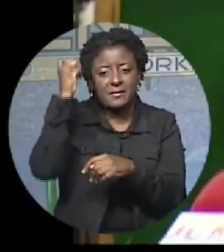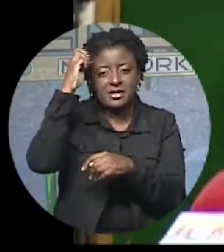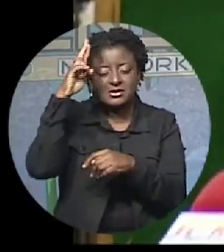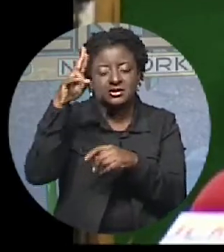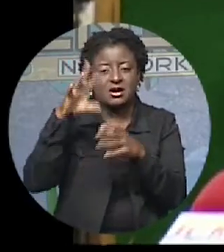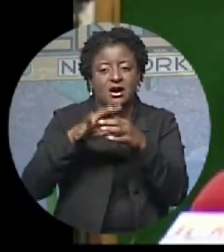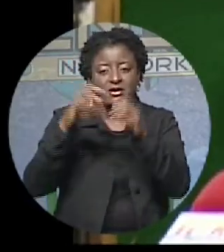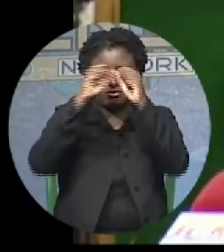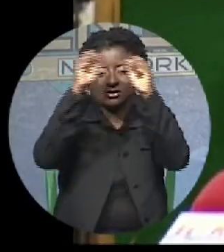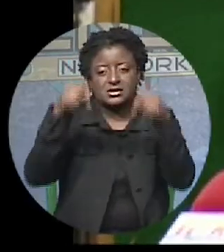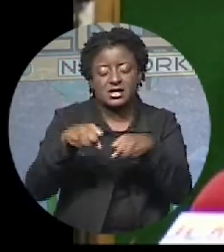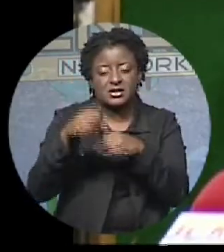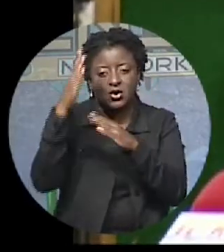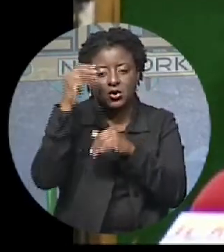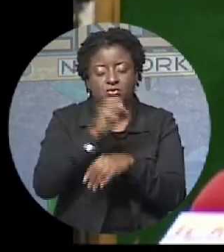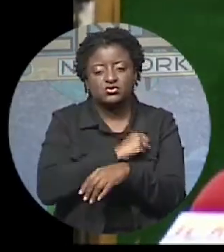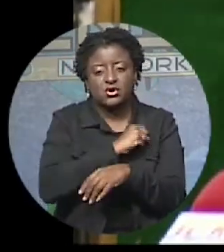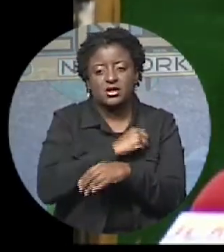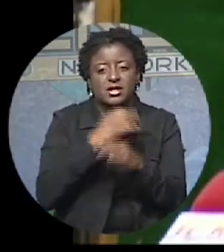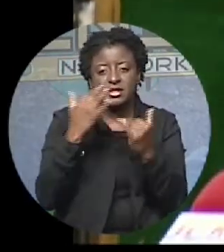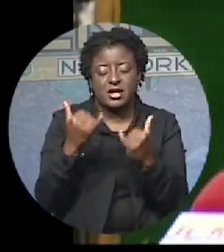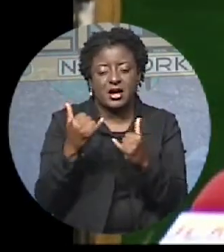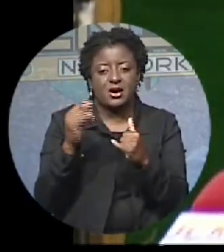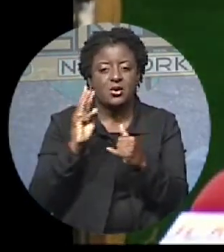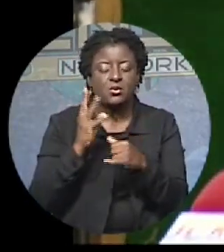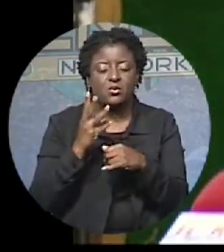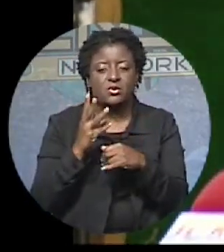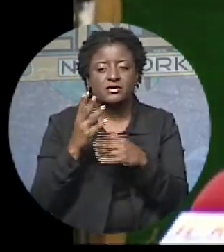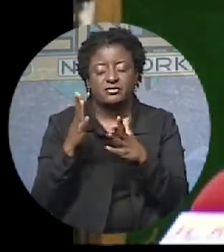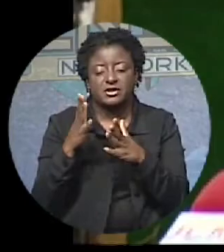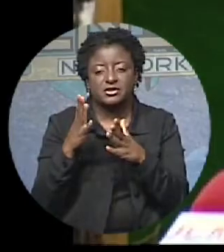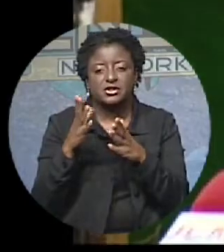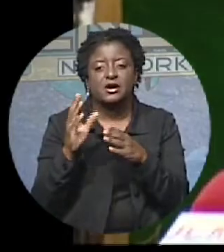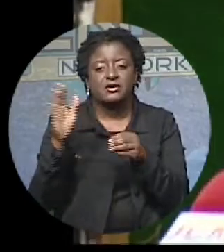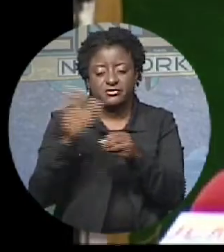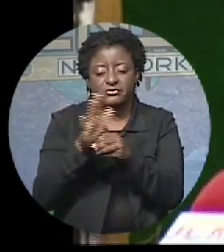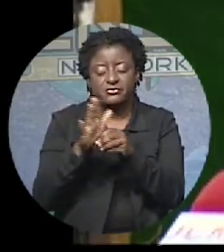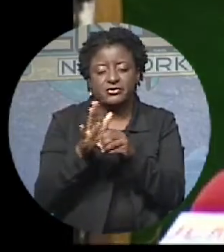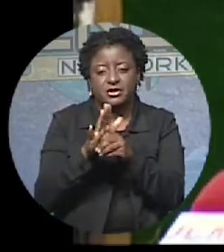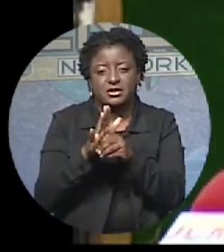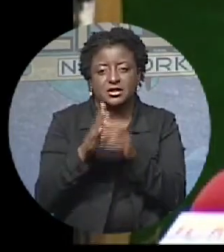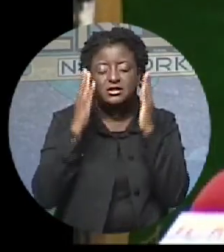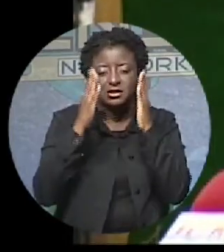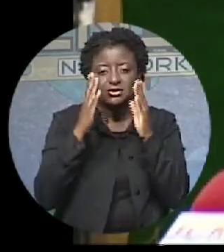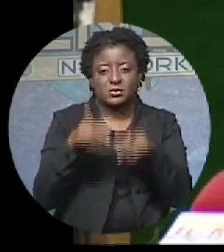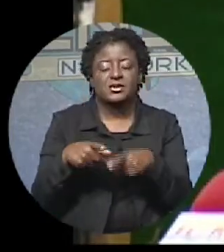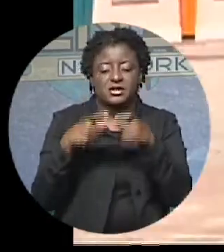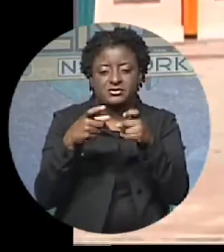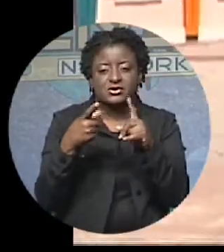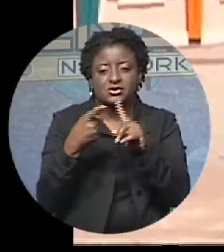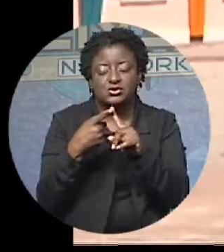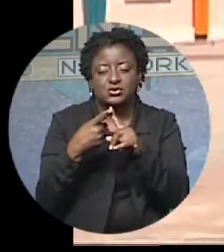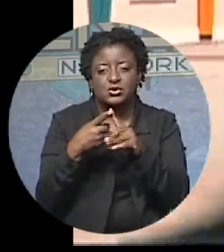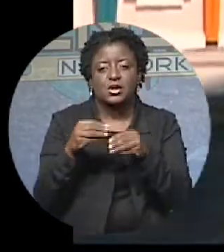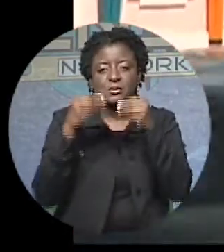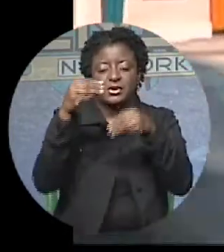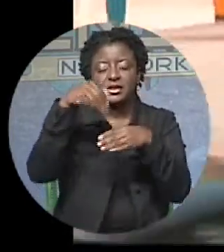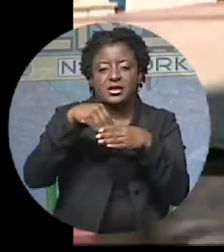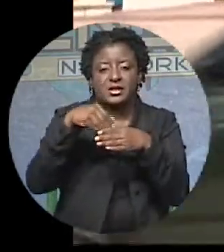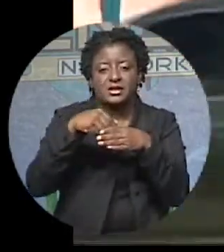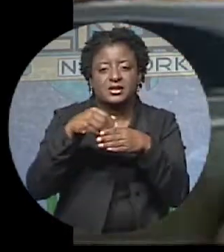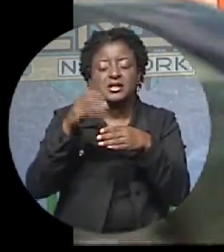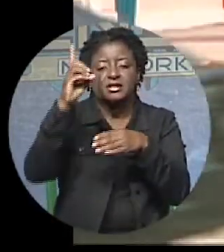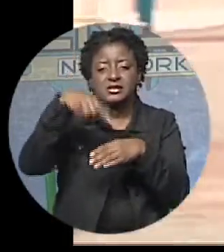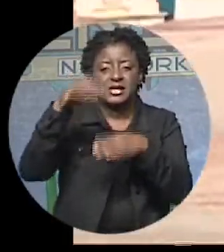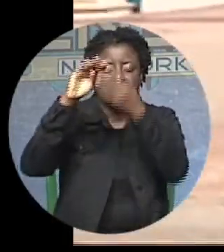all that now that we have completed this project, our full attention will be given to the implementation of the downtown shuttle. With